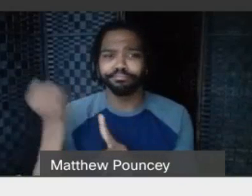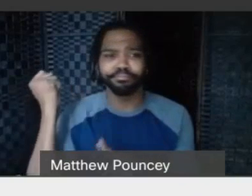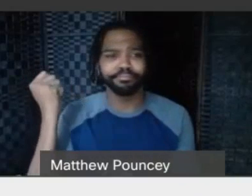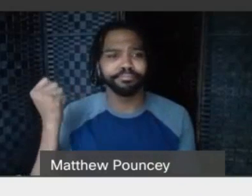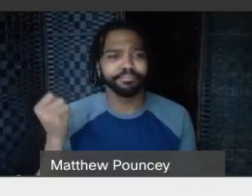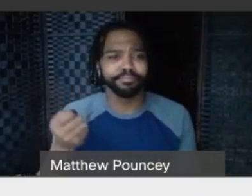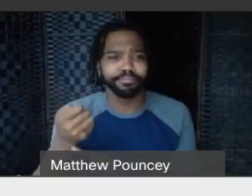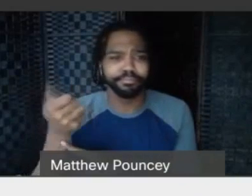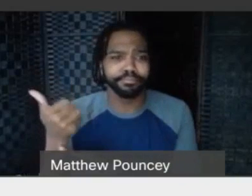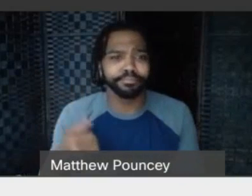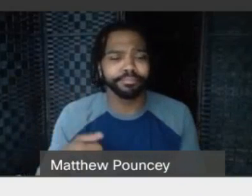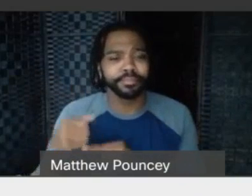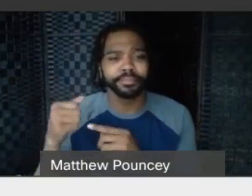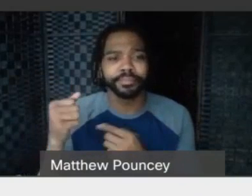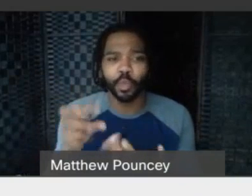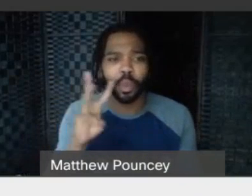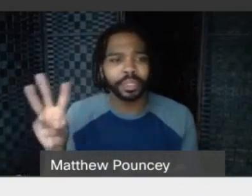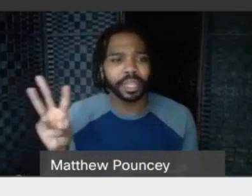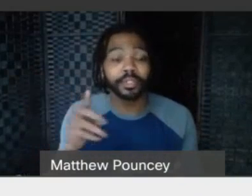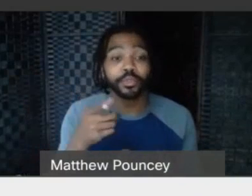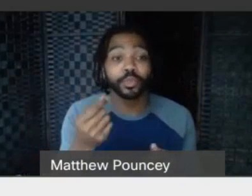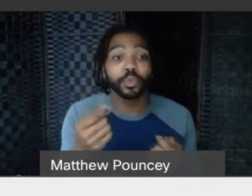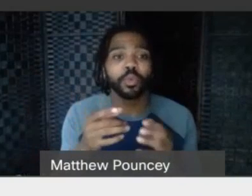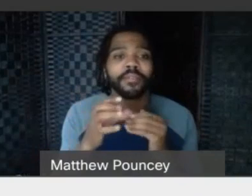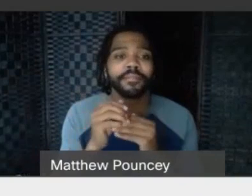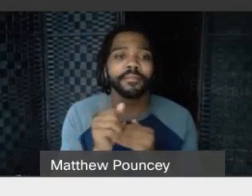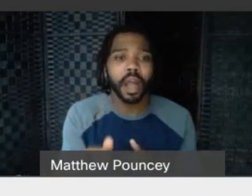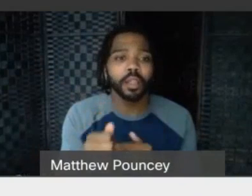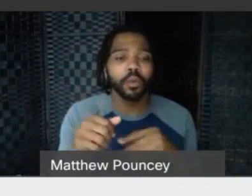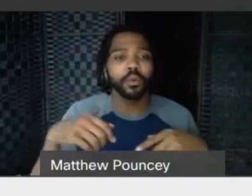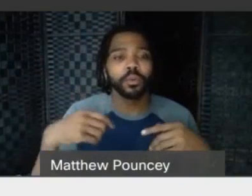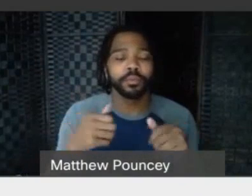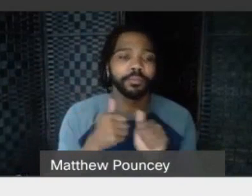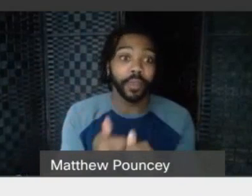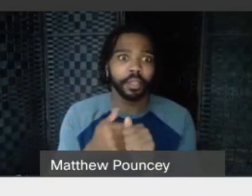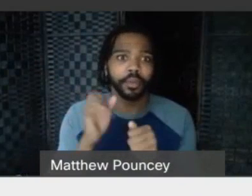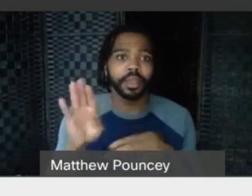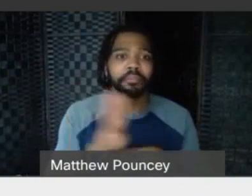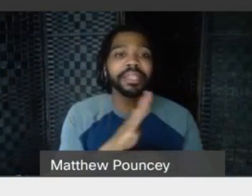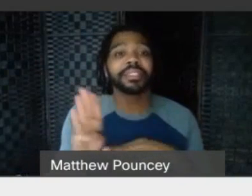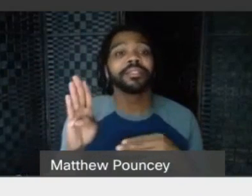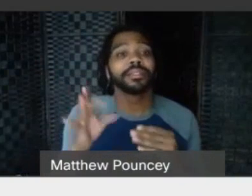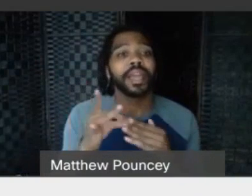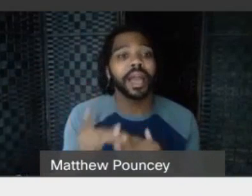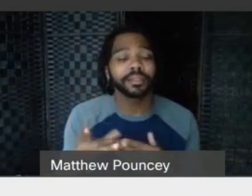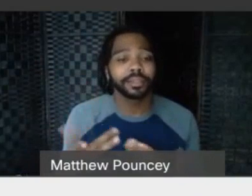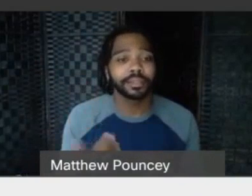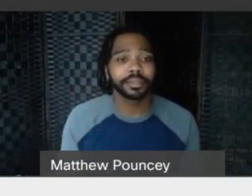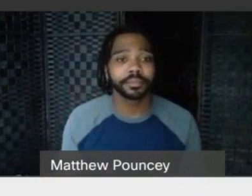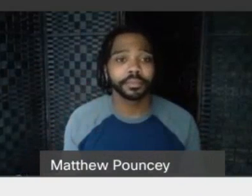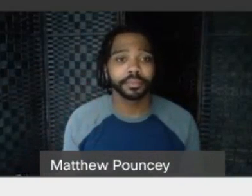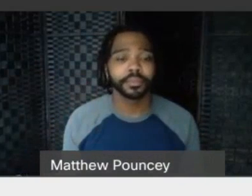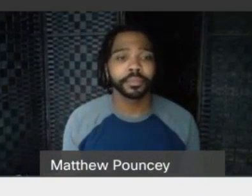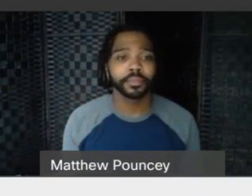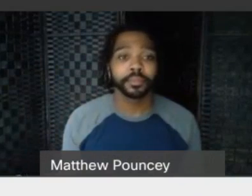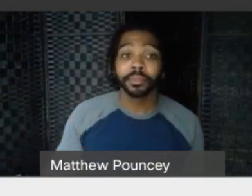so they would follow the business guidance. That being said, you know, we, you know, at